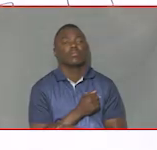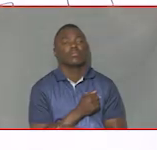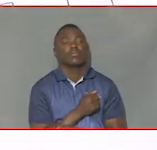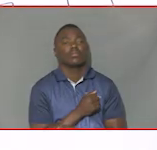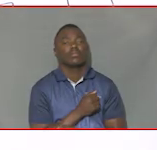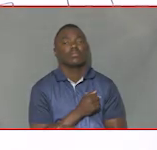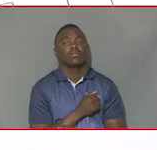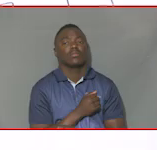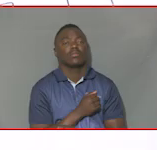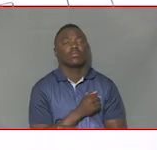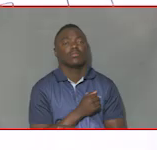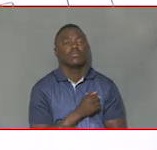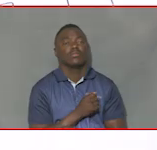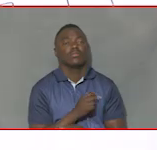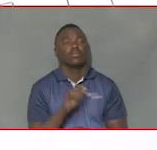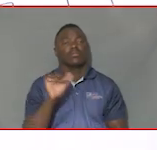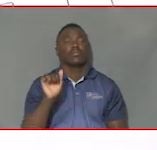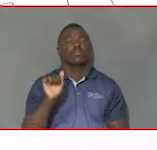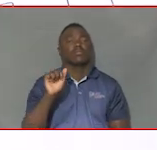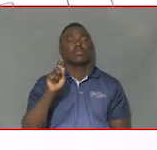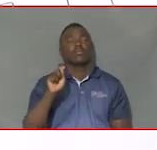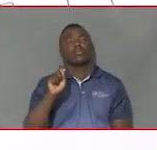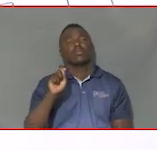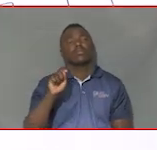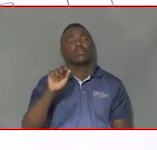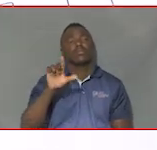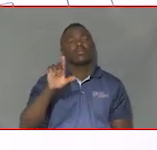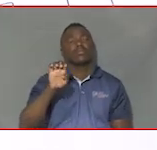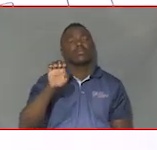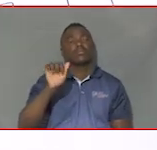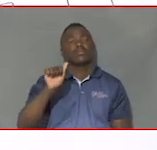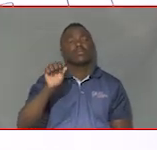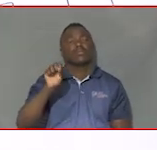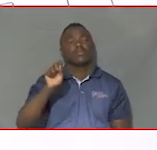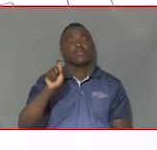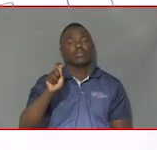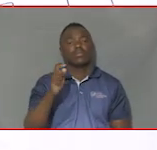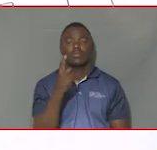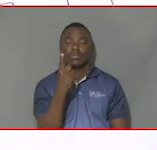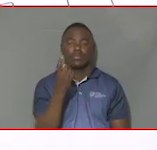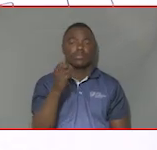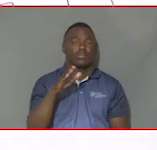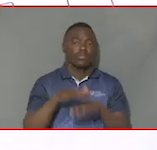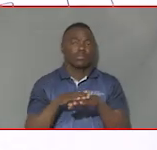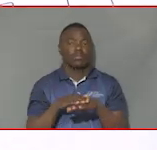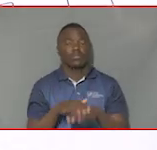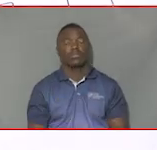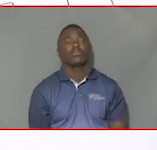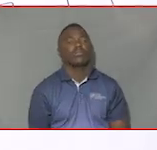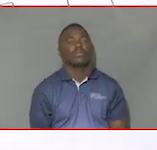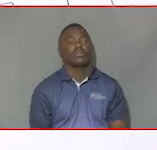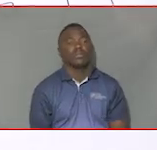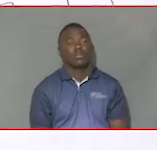Right, when they say at least, people, that means at least means 1 or more 5, correct?